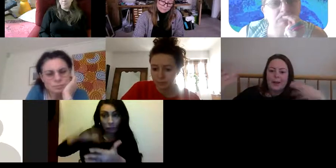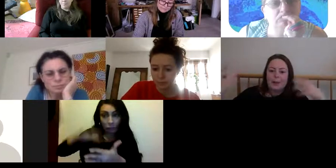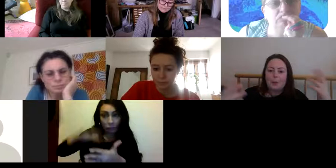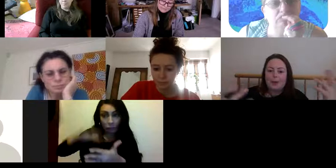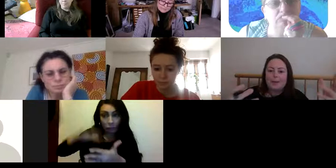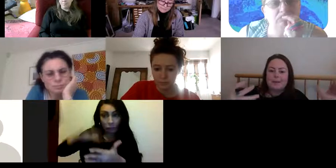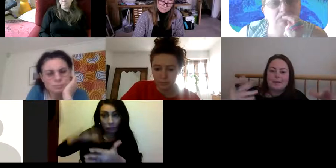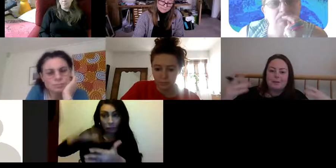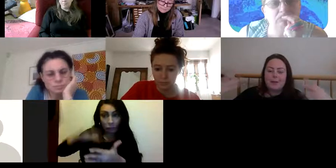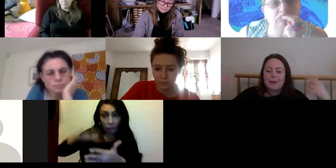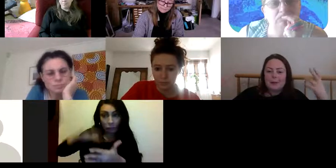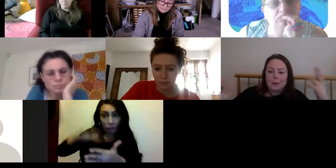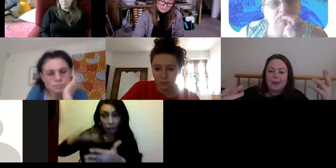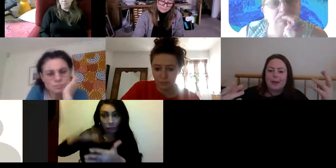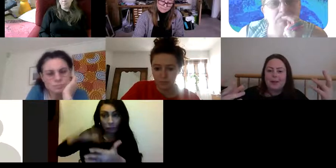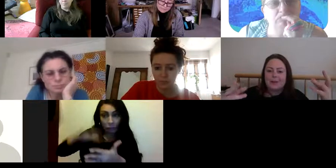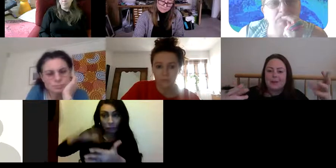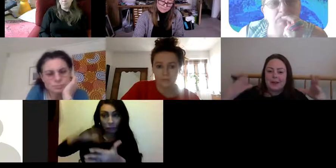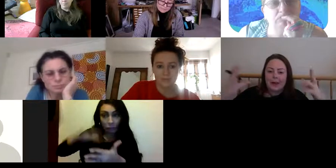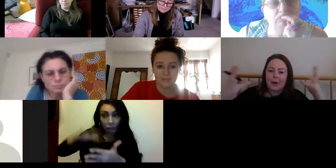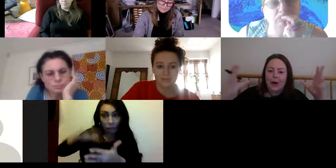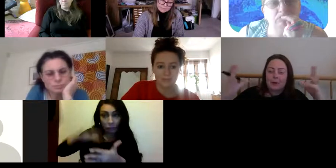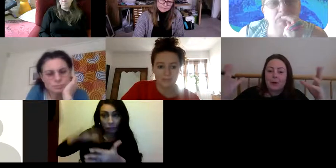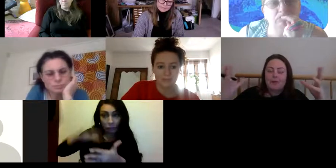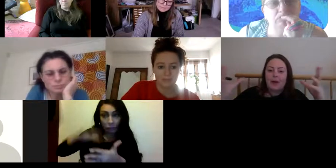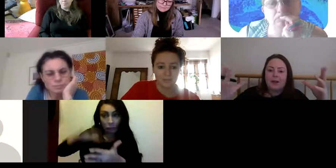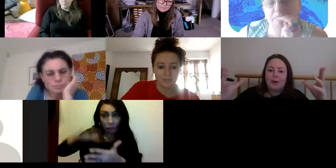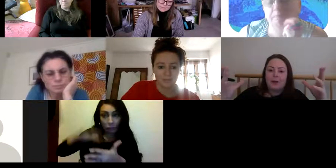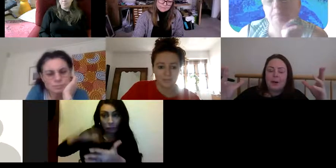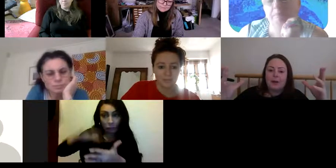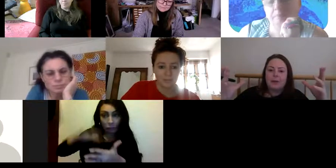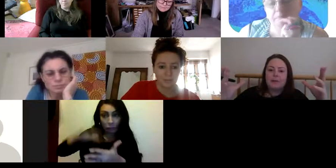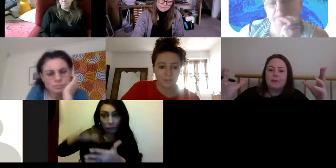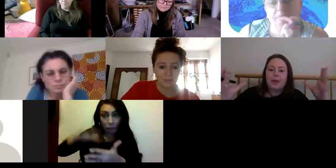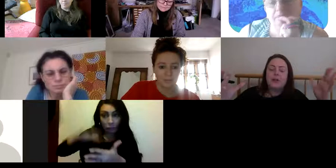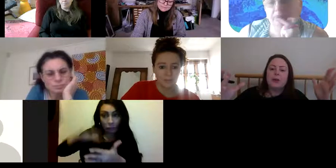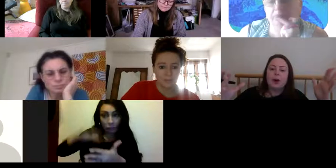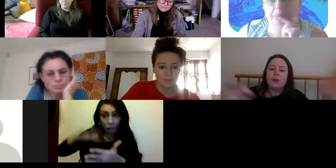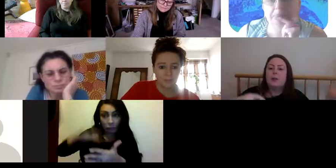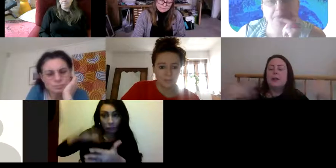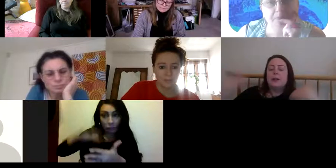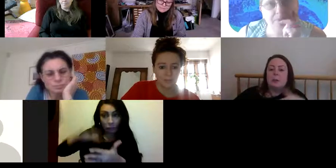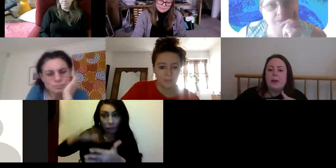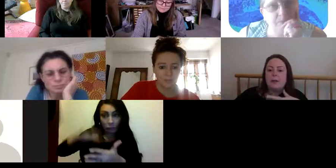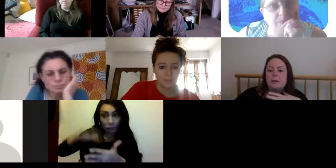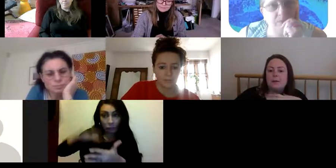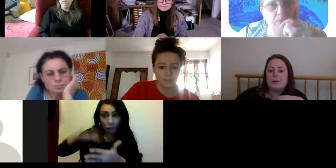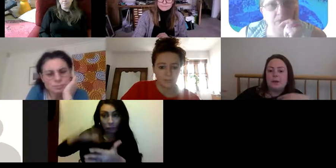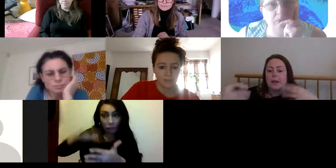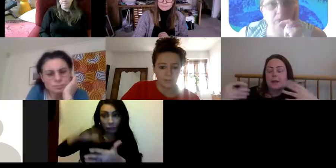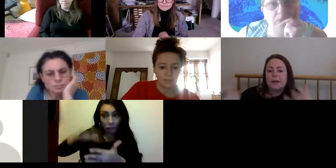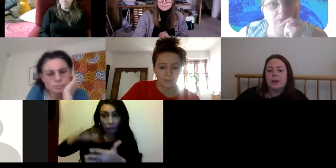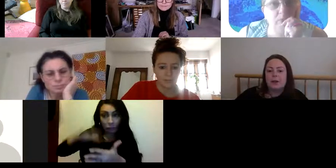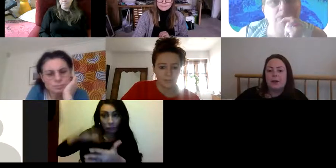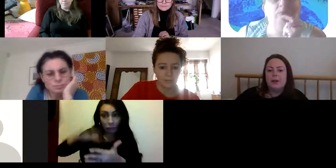in the midst of working on something and like, oh, how do I find out about this information, or do we need to wait for the